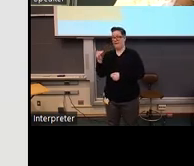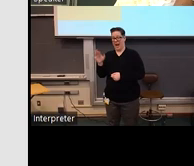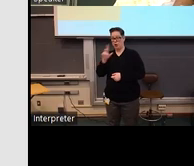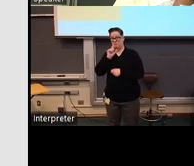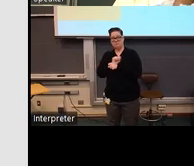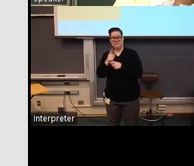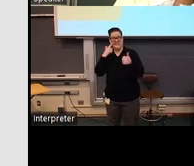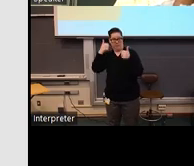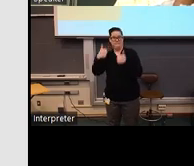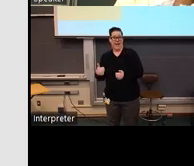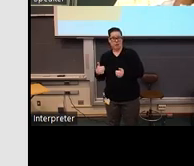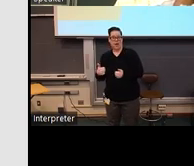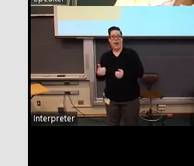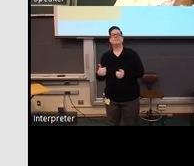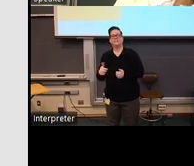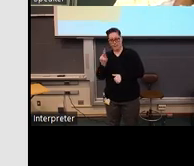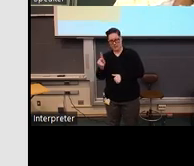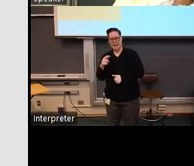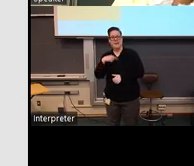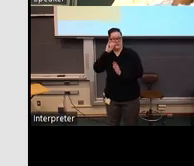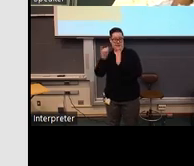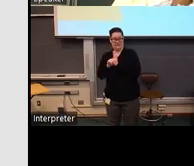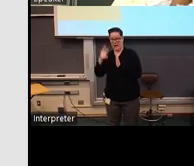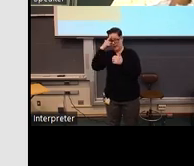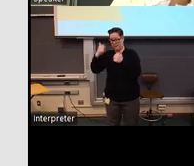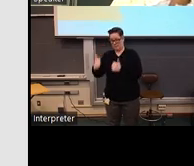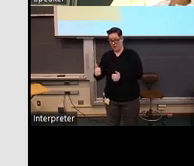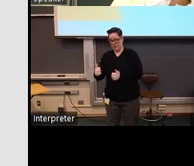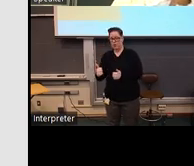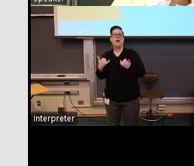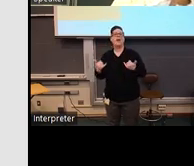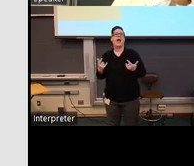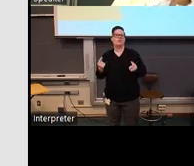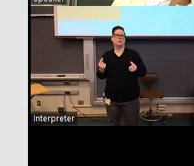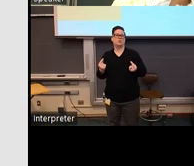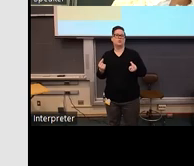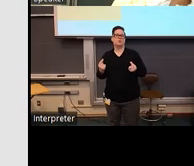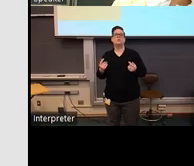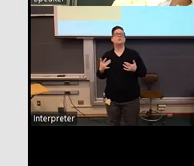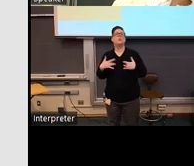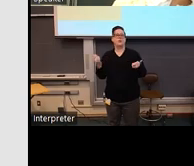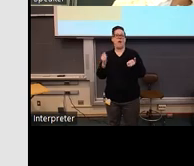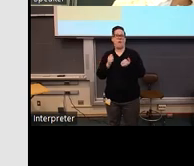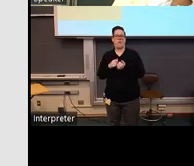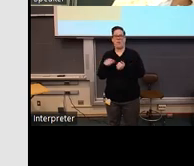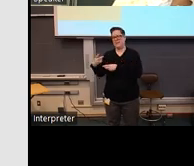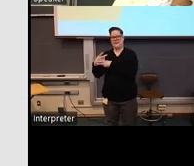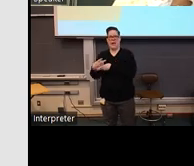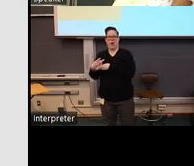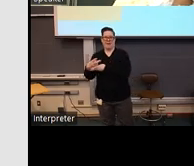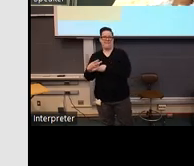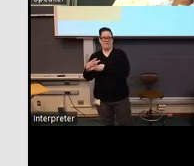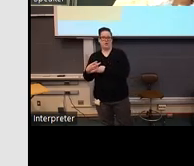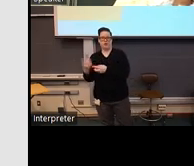dementia, okay, I've identified that. Now what? What's happening with the person that's next to them if they're